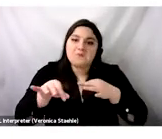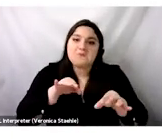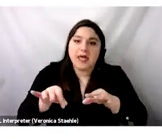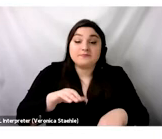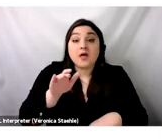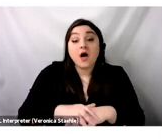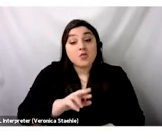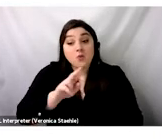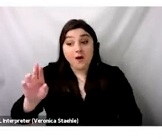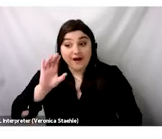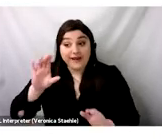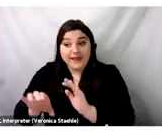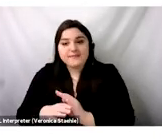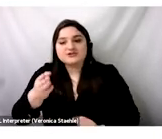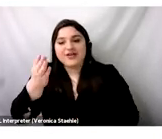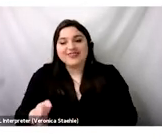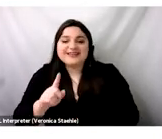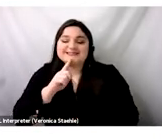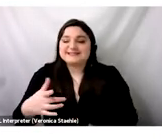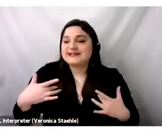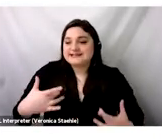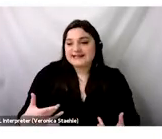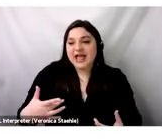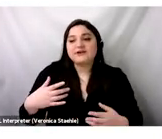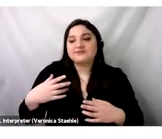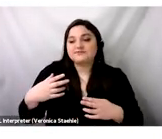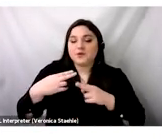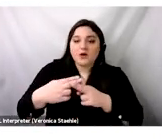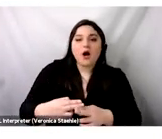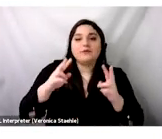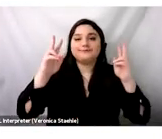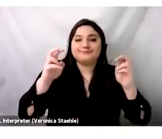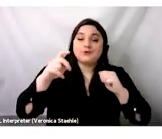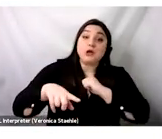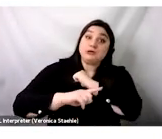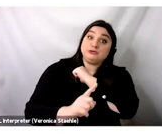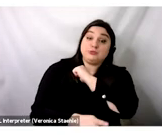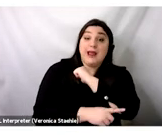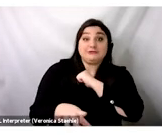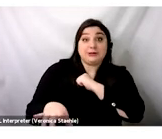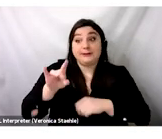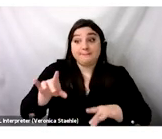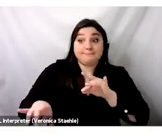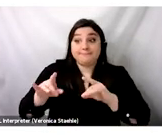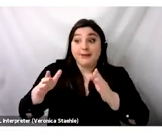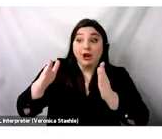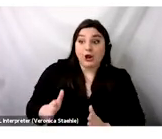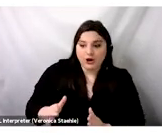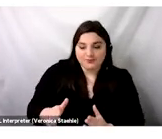of generally referred to as trash pickers, which is absolutely does not give these